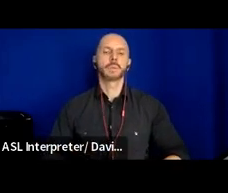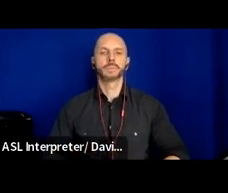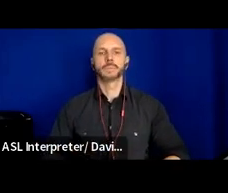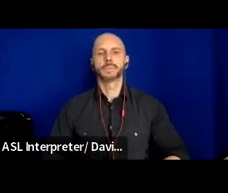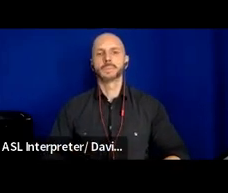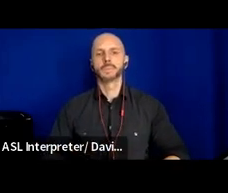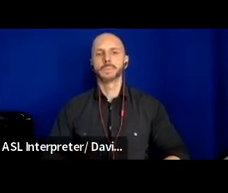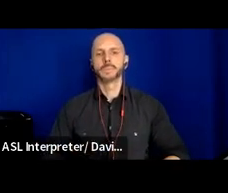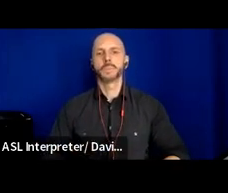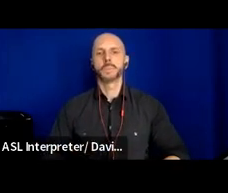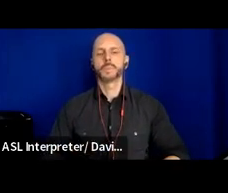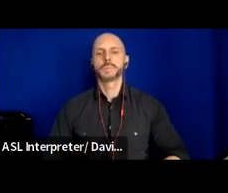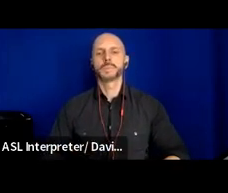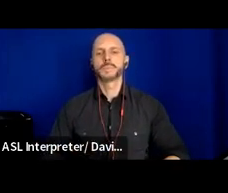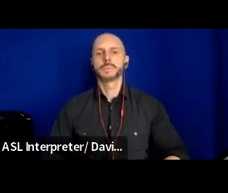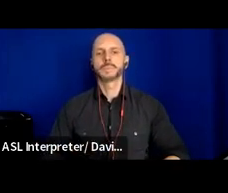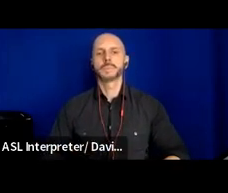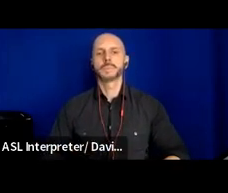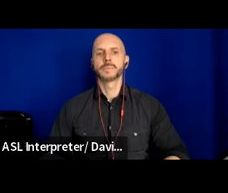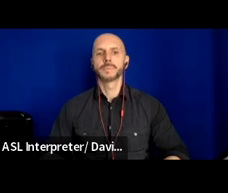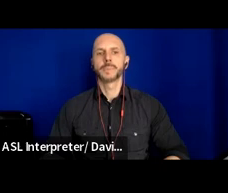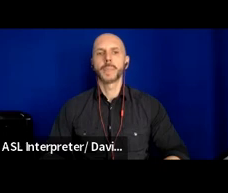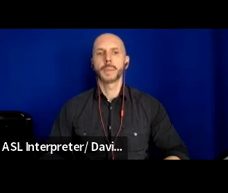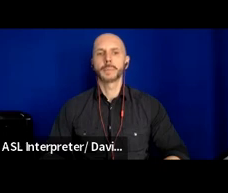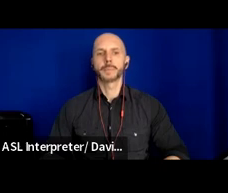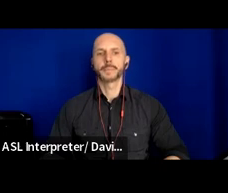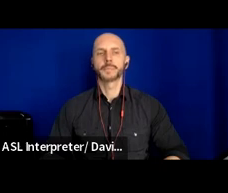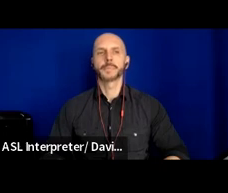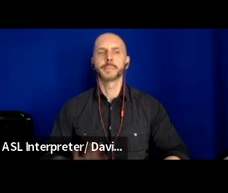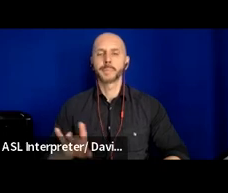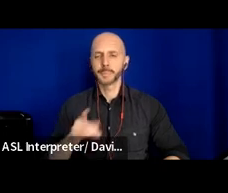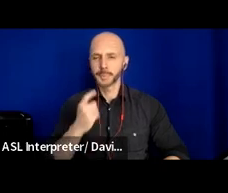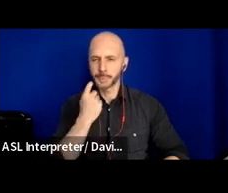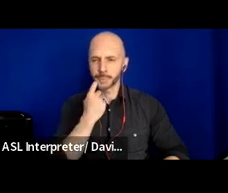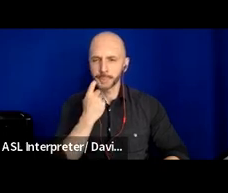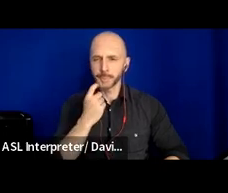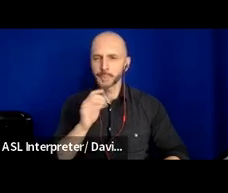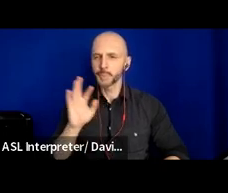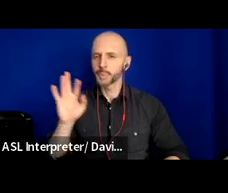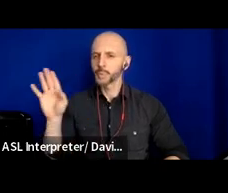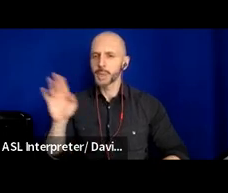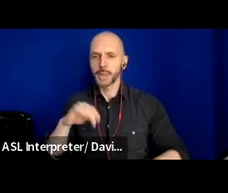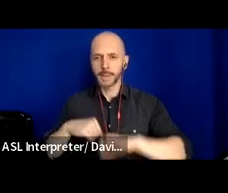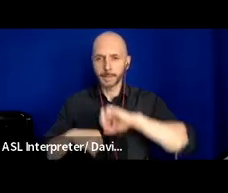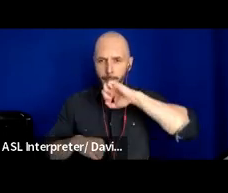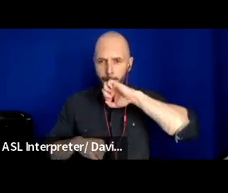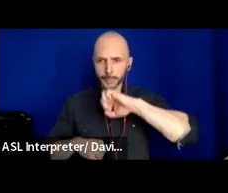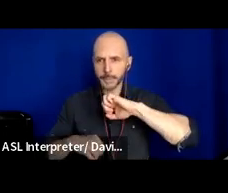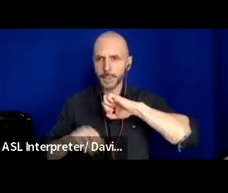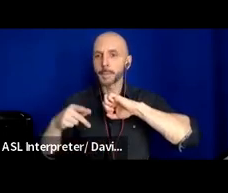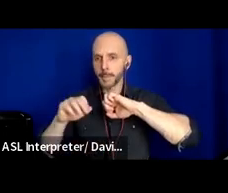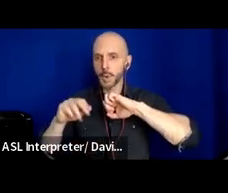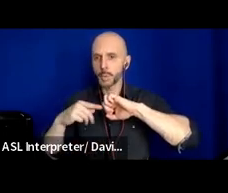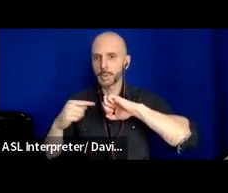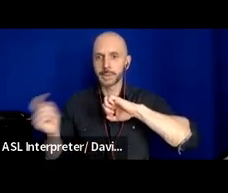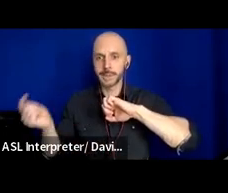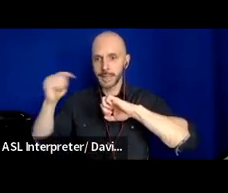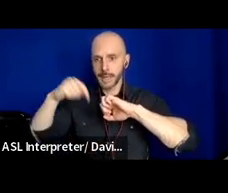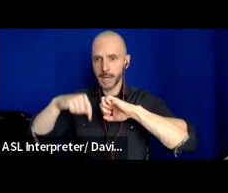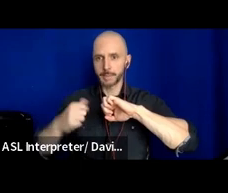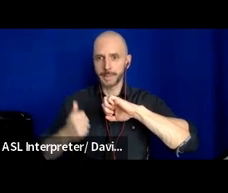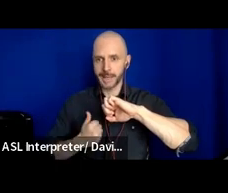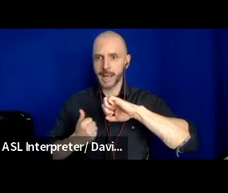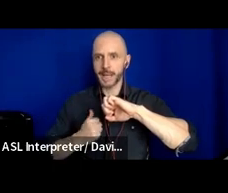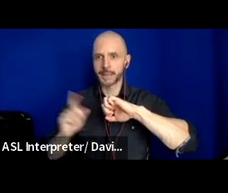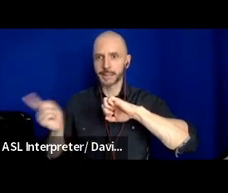you began to hear more about when the Pope recently came to Canada on his, I call it the apology tour, for, the